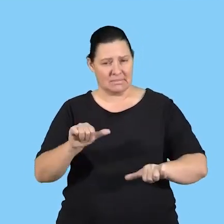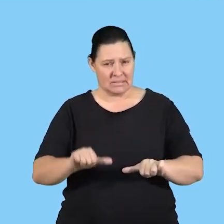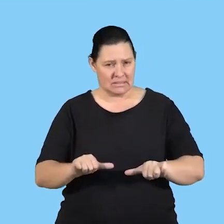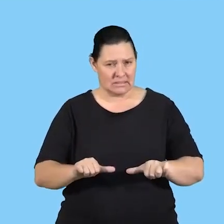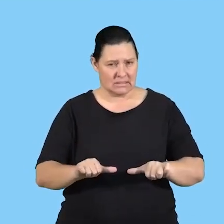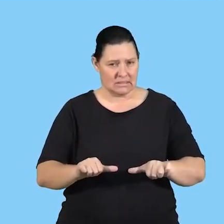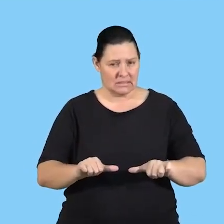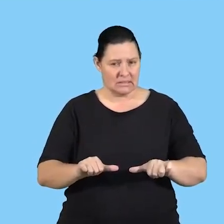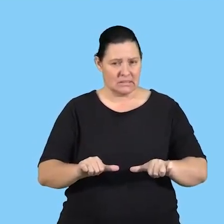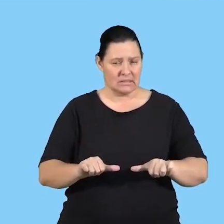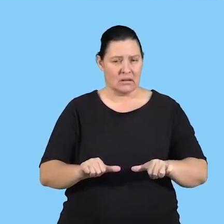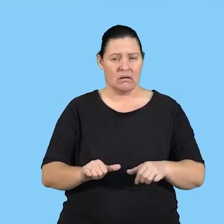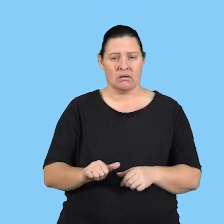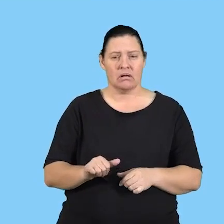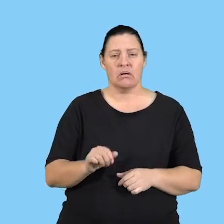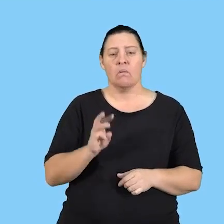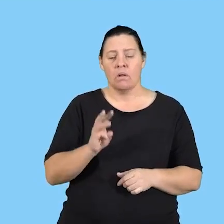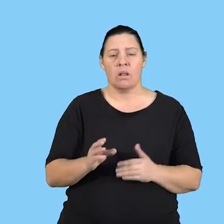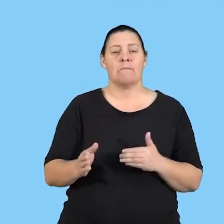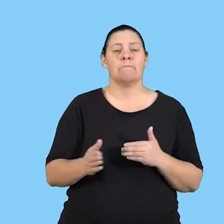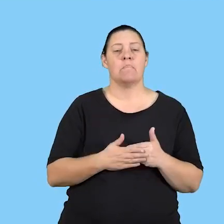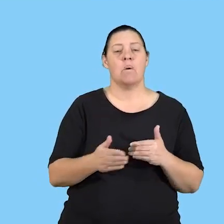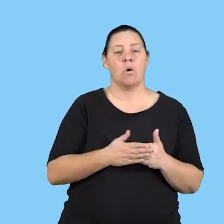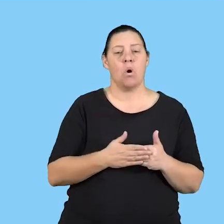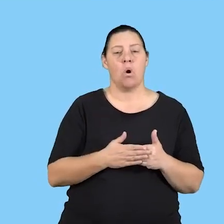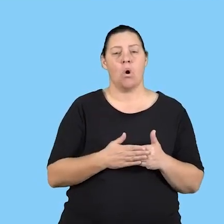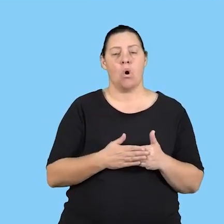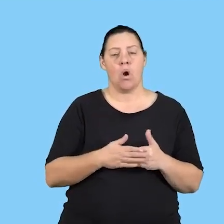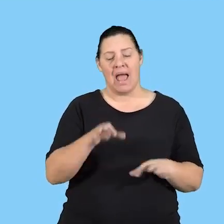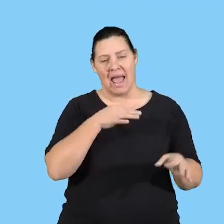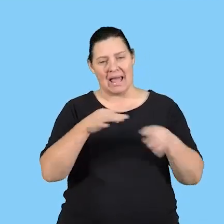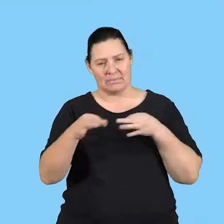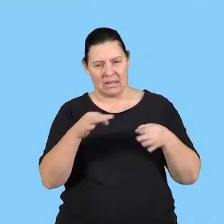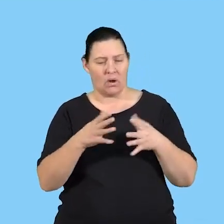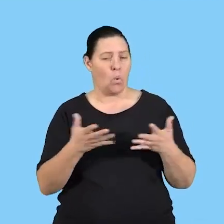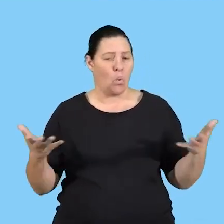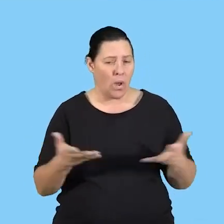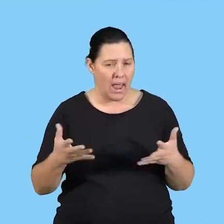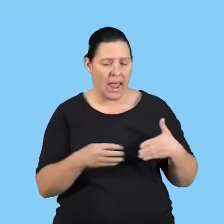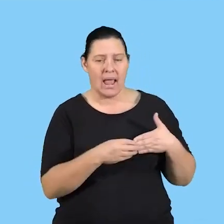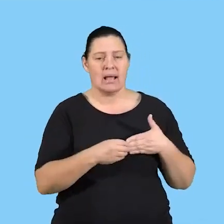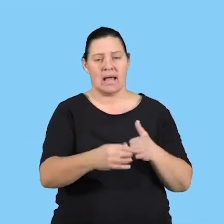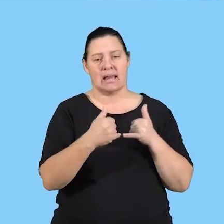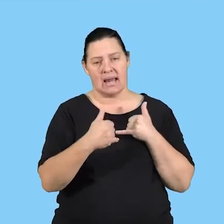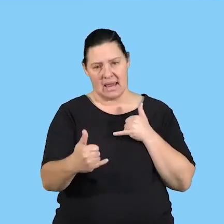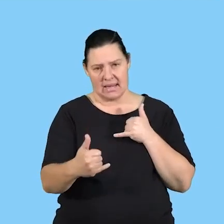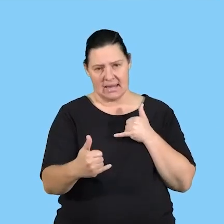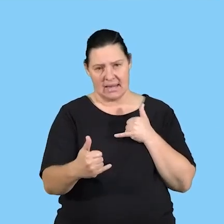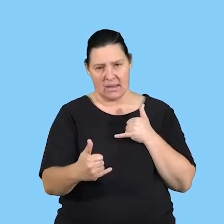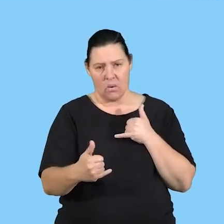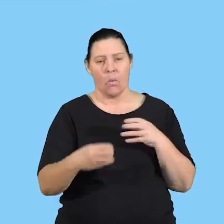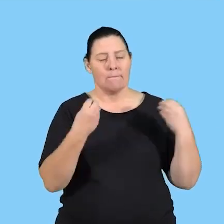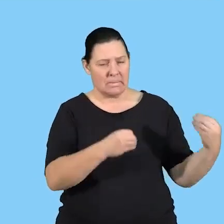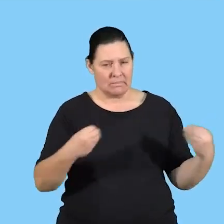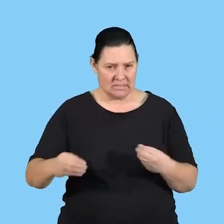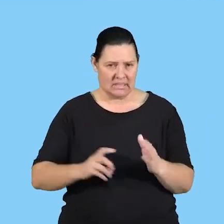assessment, however, will be further unpacked in the guidelines that we are